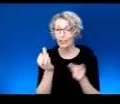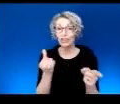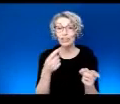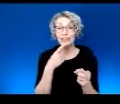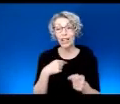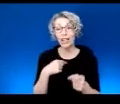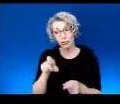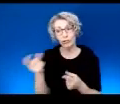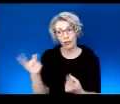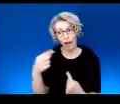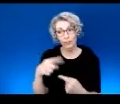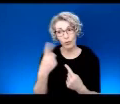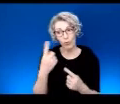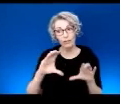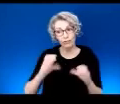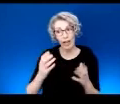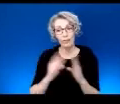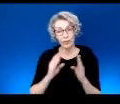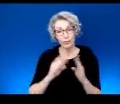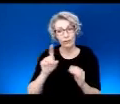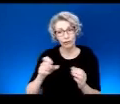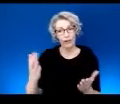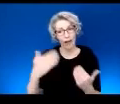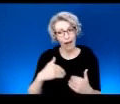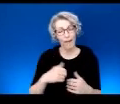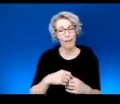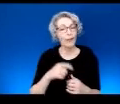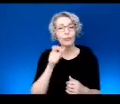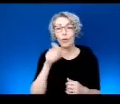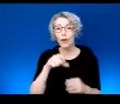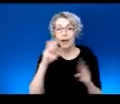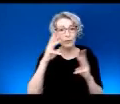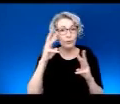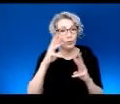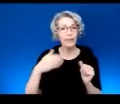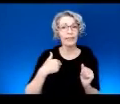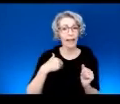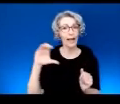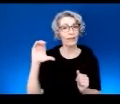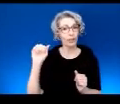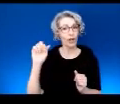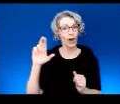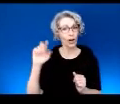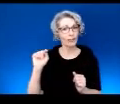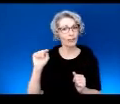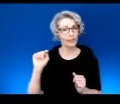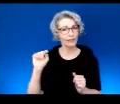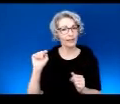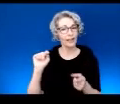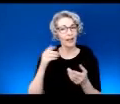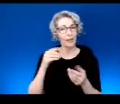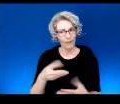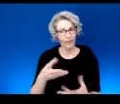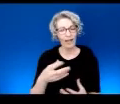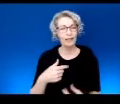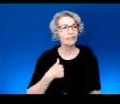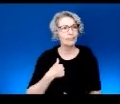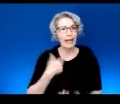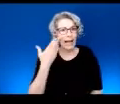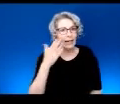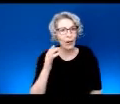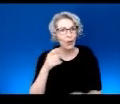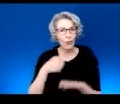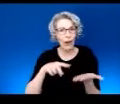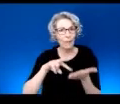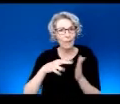our chapters. And you wouldn't have to worry. We have CART provided. So I didn't know what CART was. And I absolutely